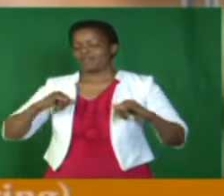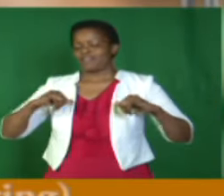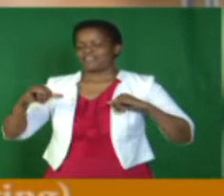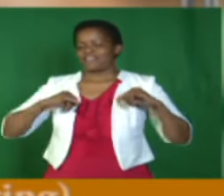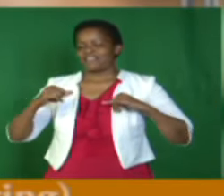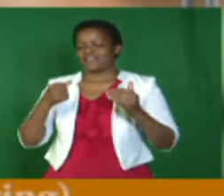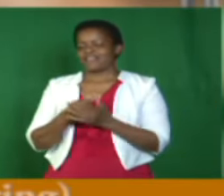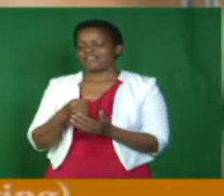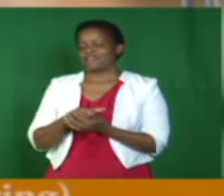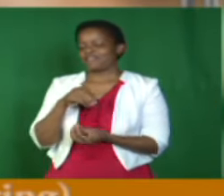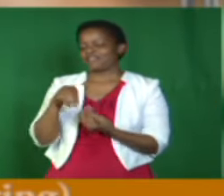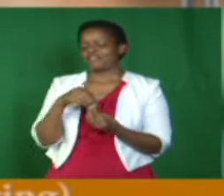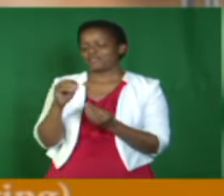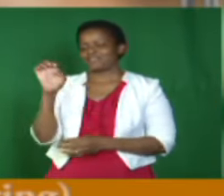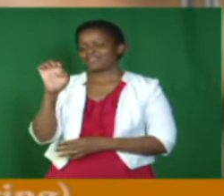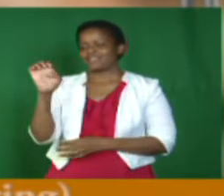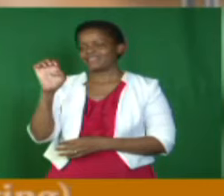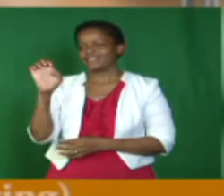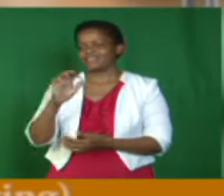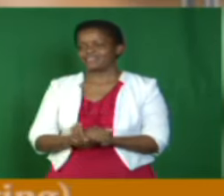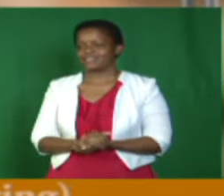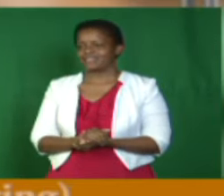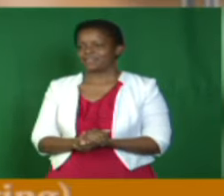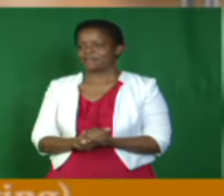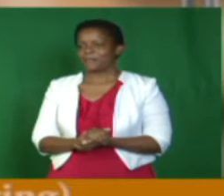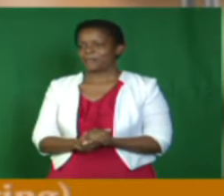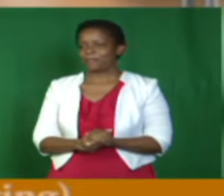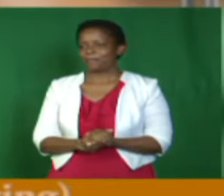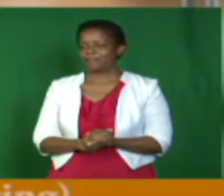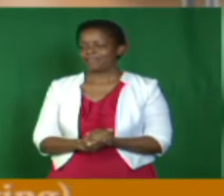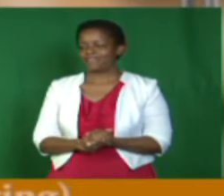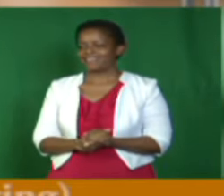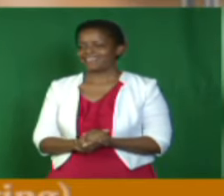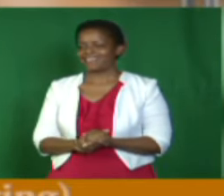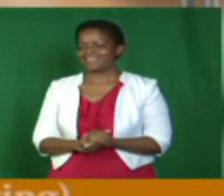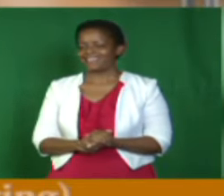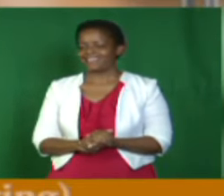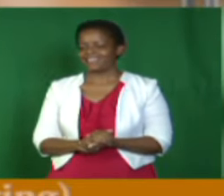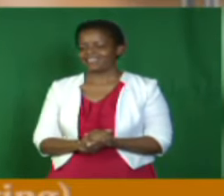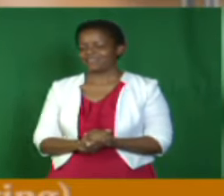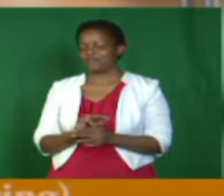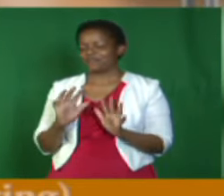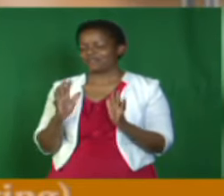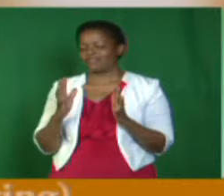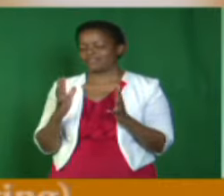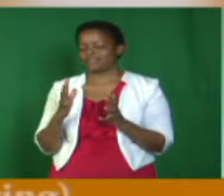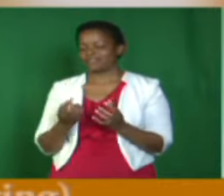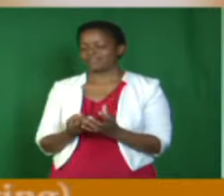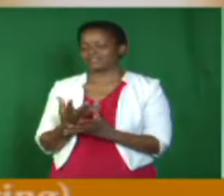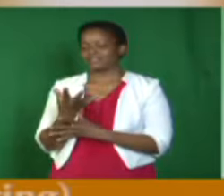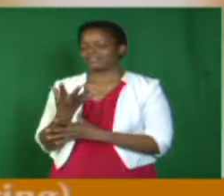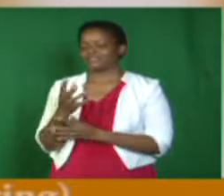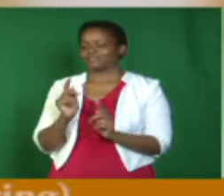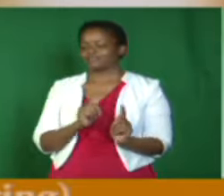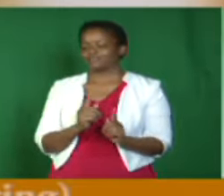for your lesson, for your English language lesson, ma'am. As much as this is so, you know, please can you start your